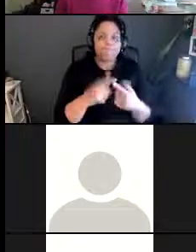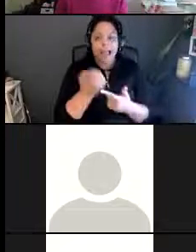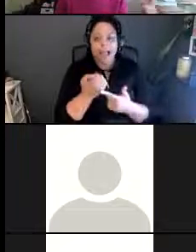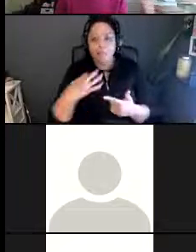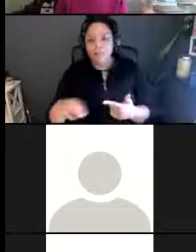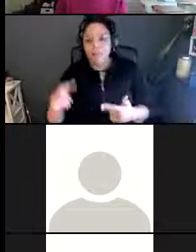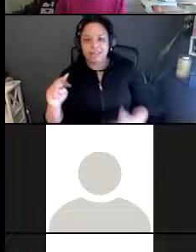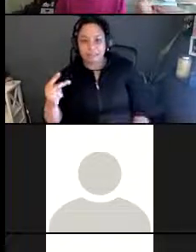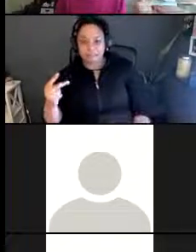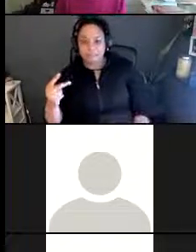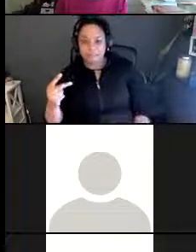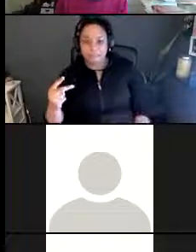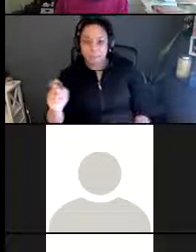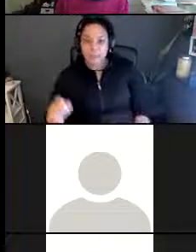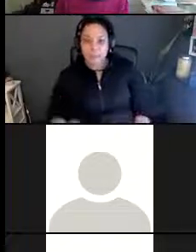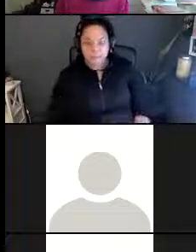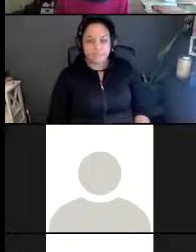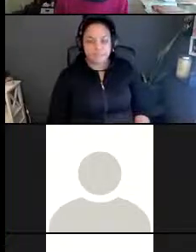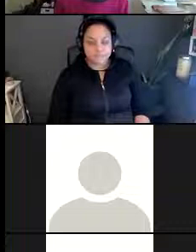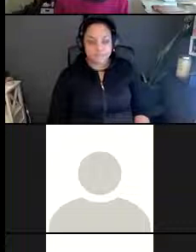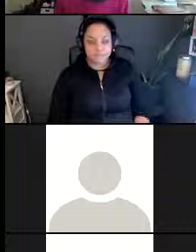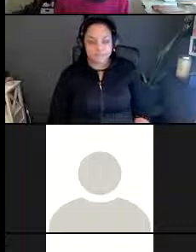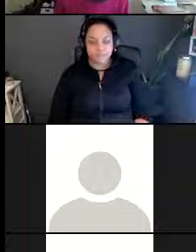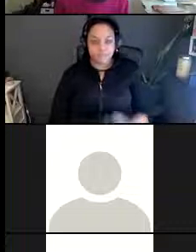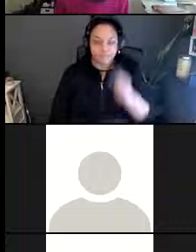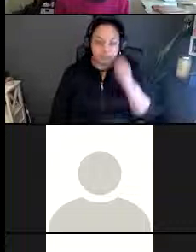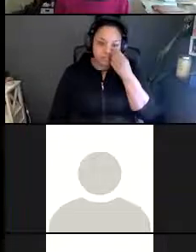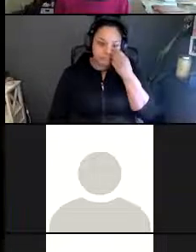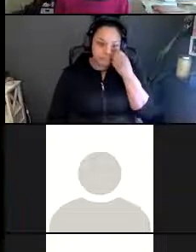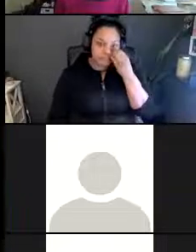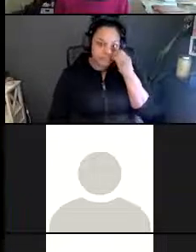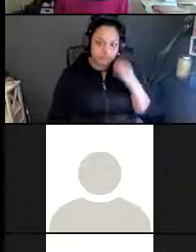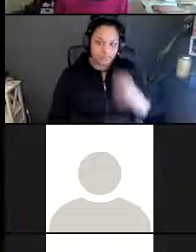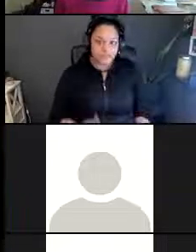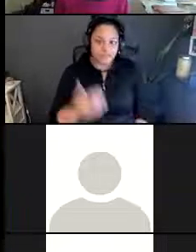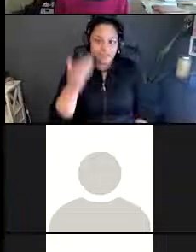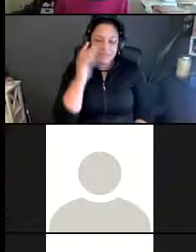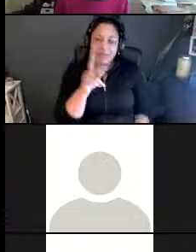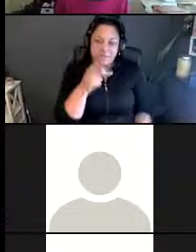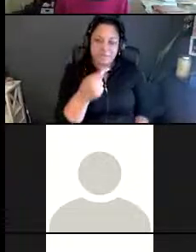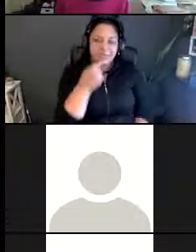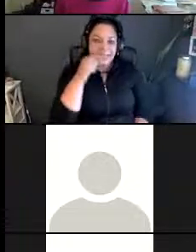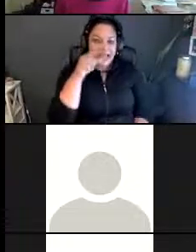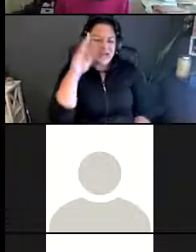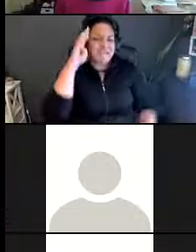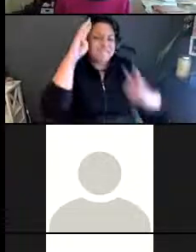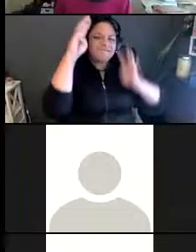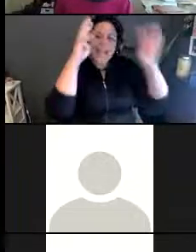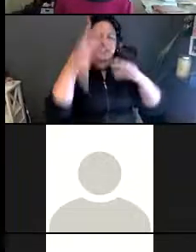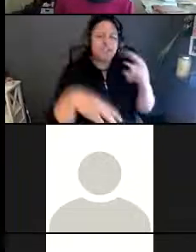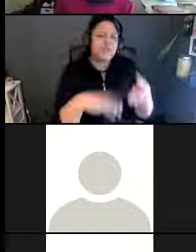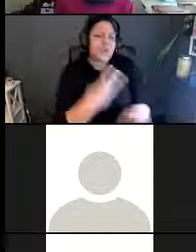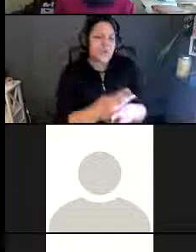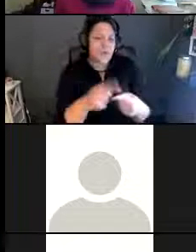profit comes second. And I know I've been accused of living in a fantasy world when I